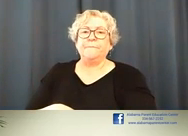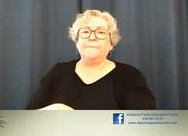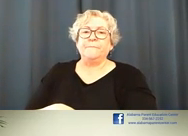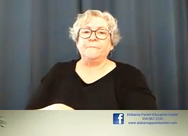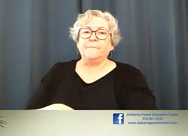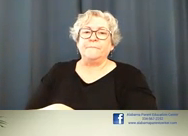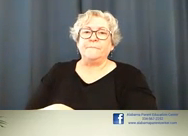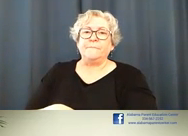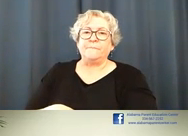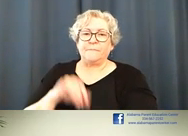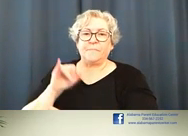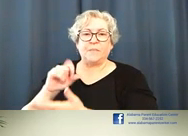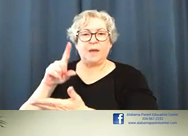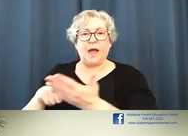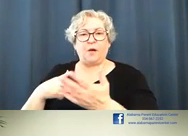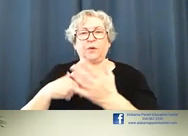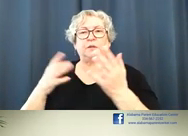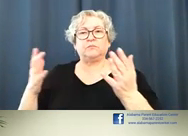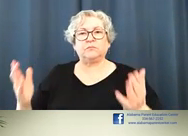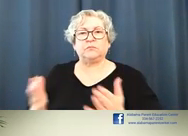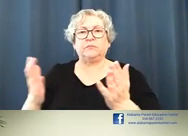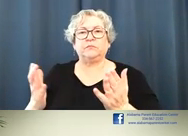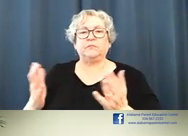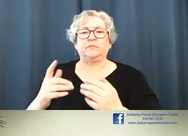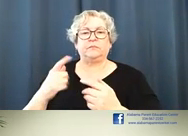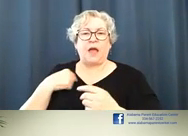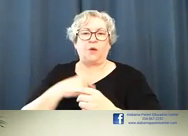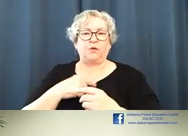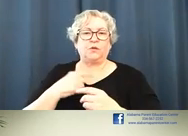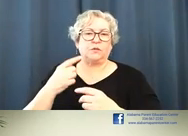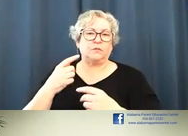is how we're driving our services. Next slide, please.